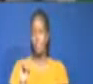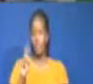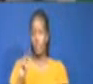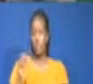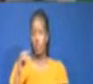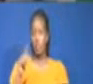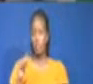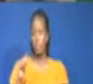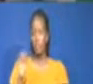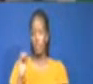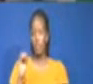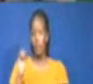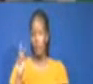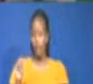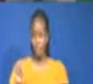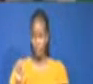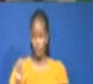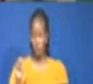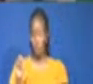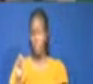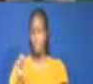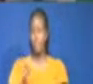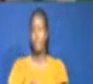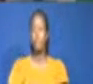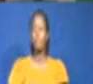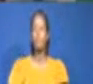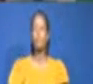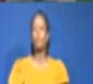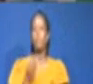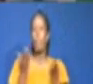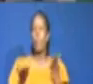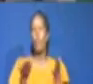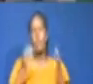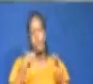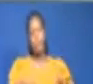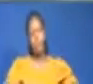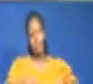on Kabasiran Avenue. Maybe chair, if chair allows,